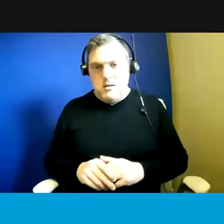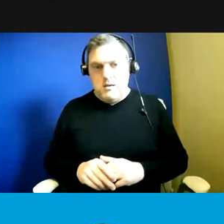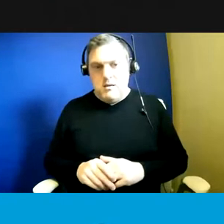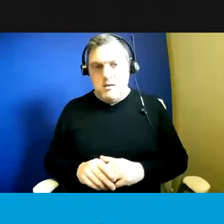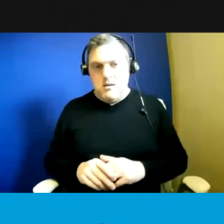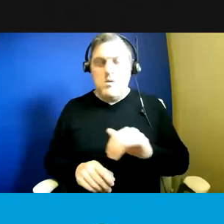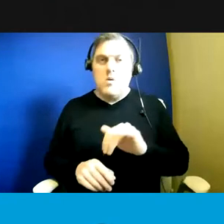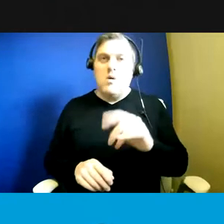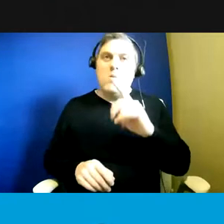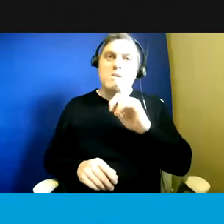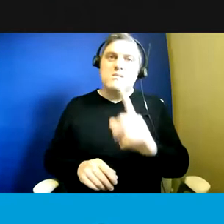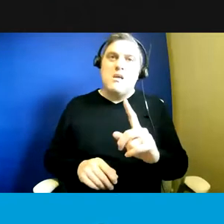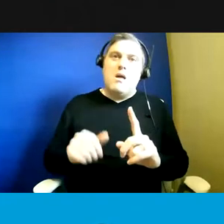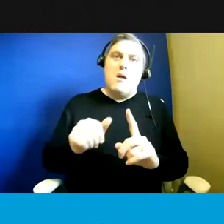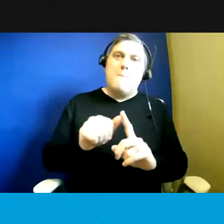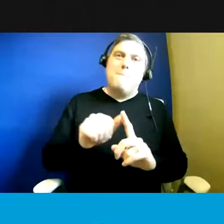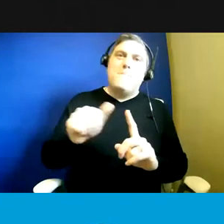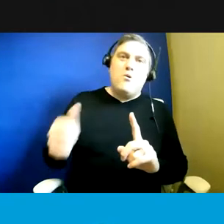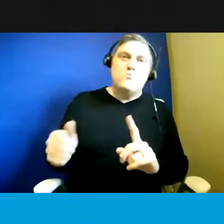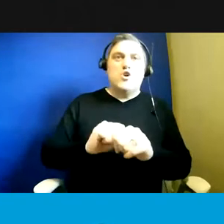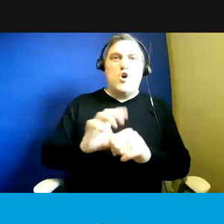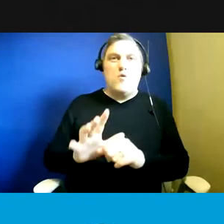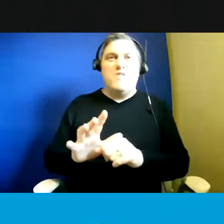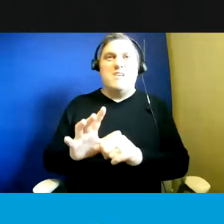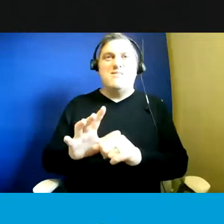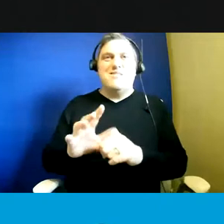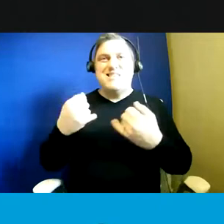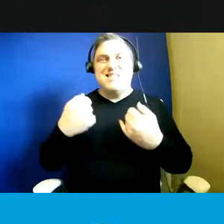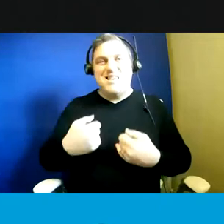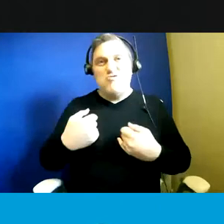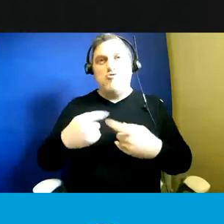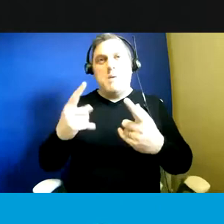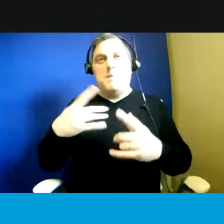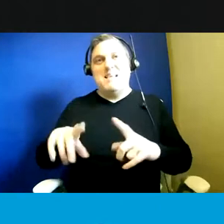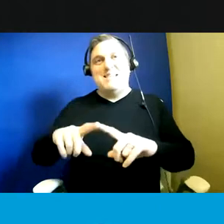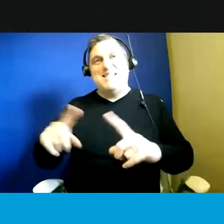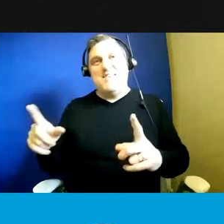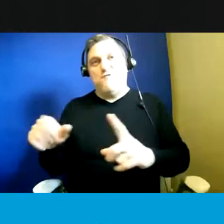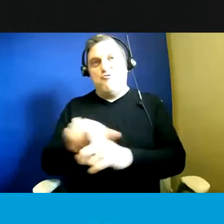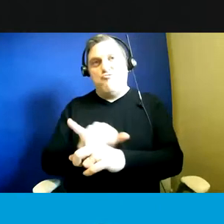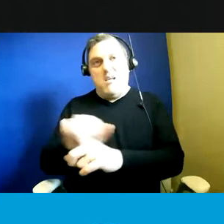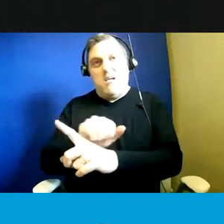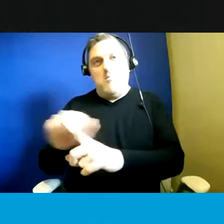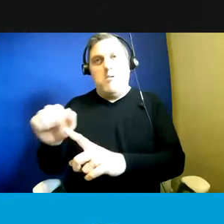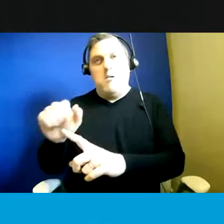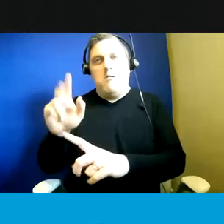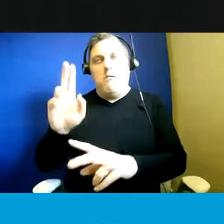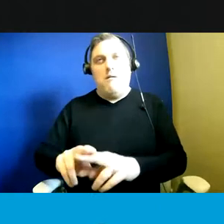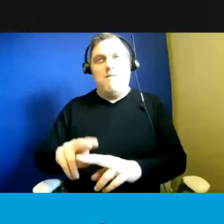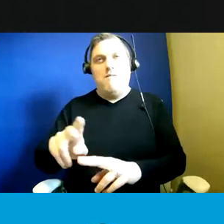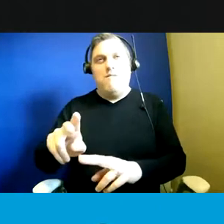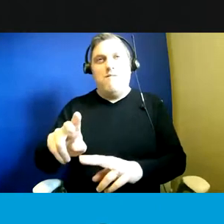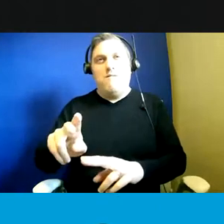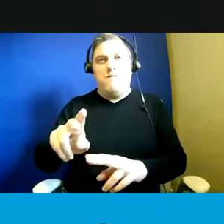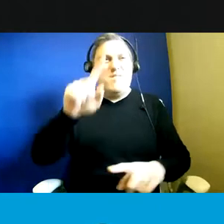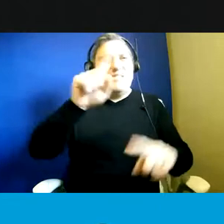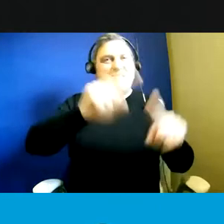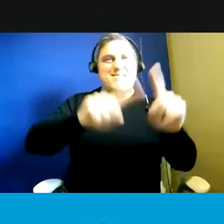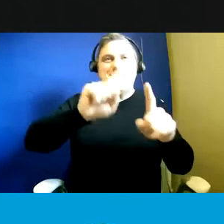to be post-COVID syndrome and may need a different rehabilitation pathway, is when you get the whole collection